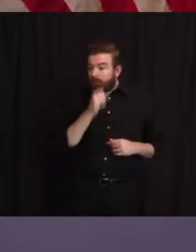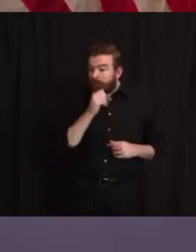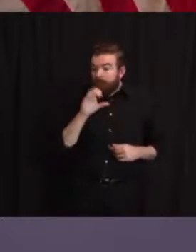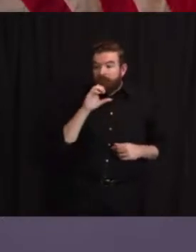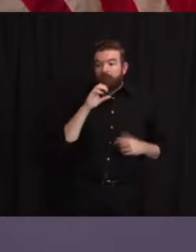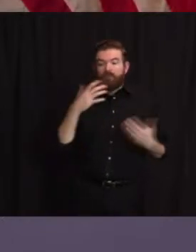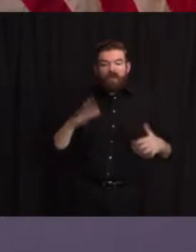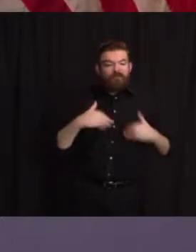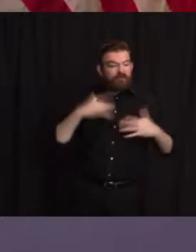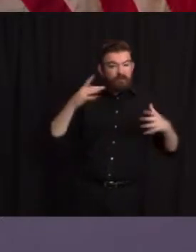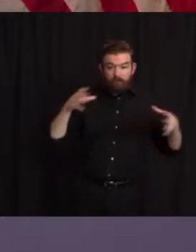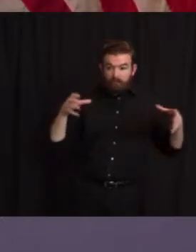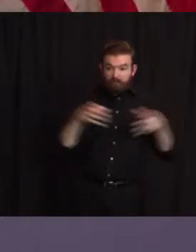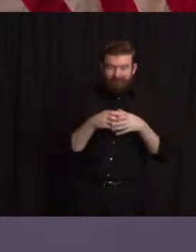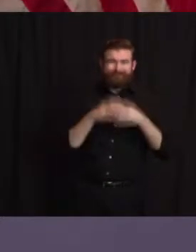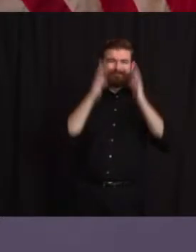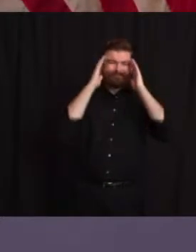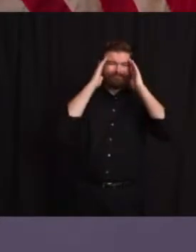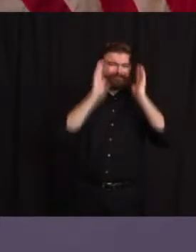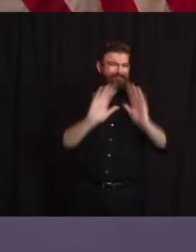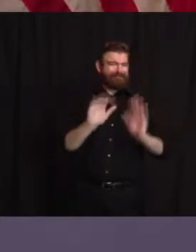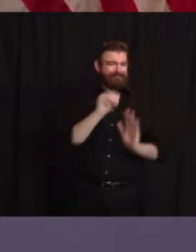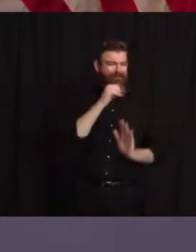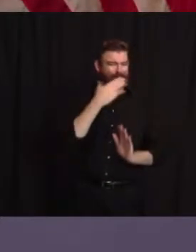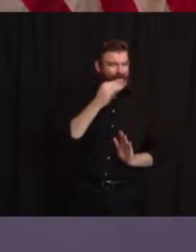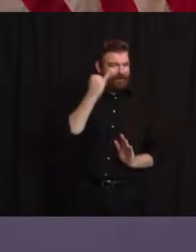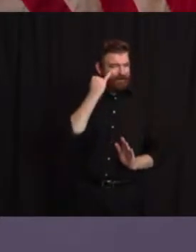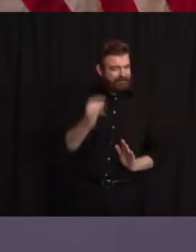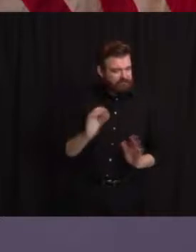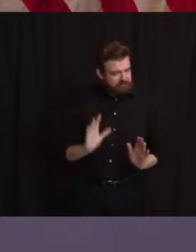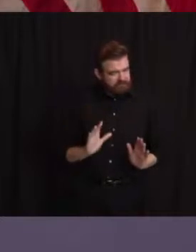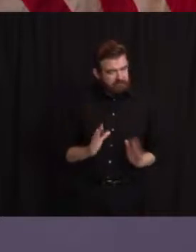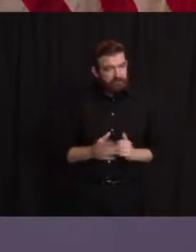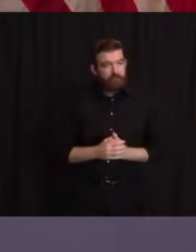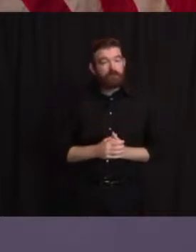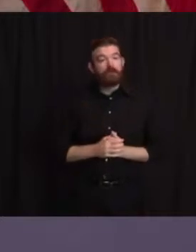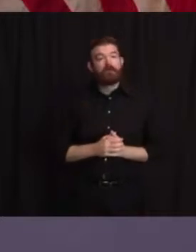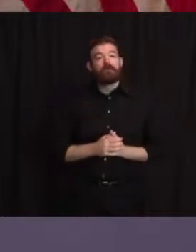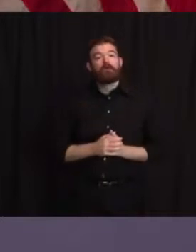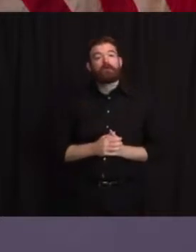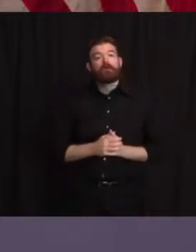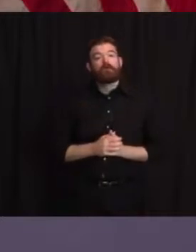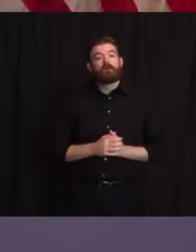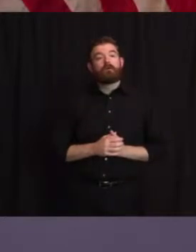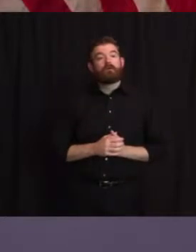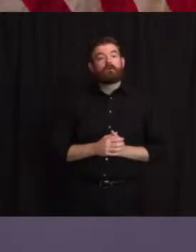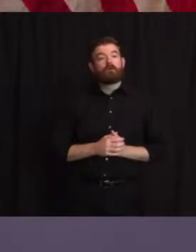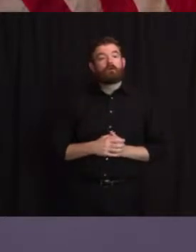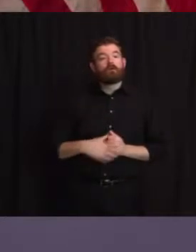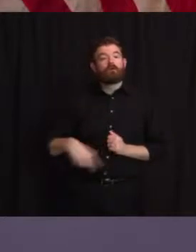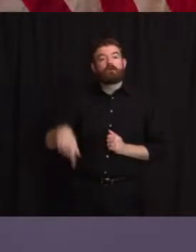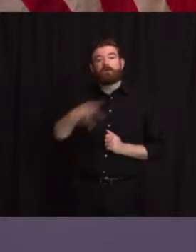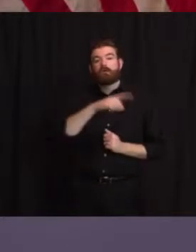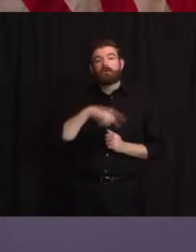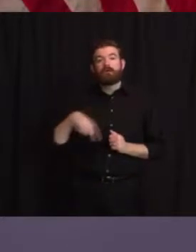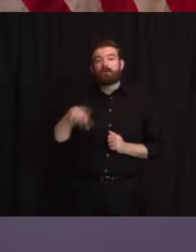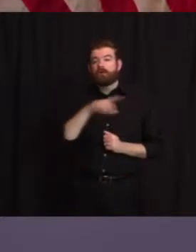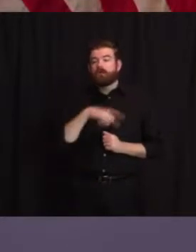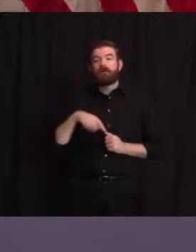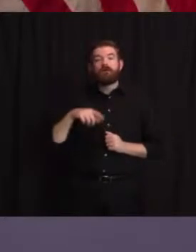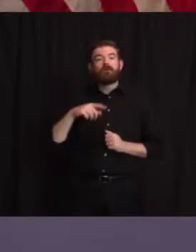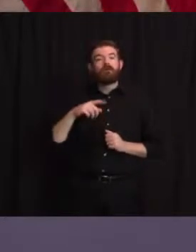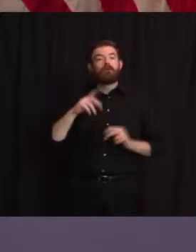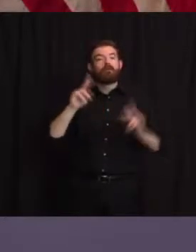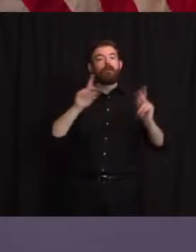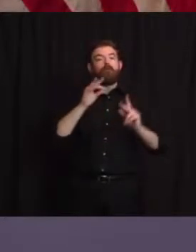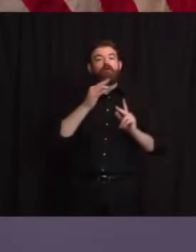clearly. I mean, there's going to be certain density is something we've got to be careful, and we've got to be careful cross-generational. It's